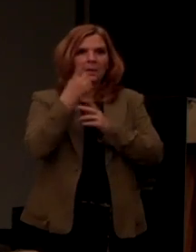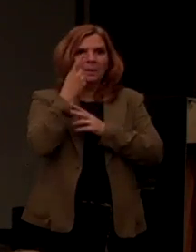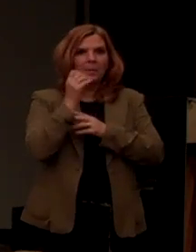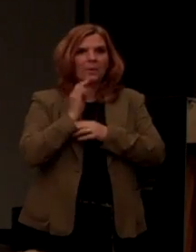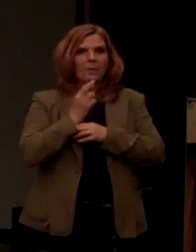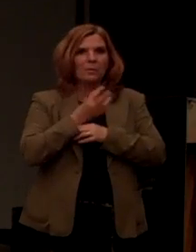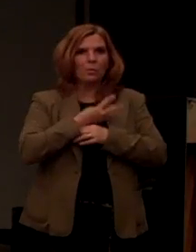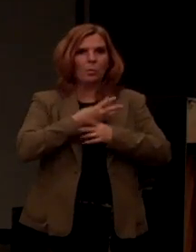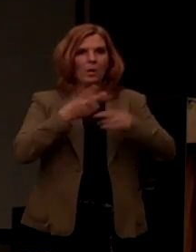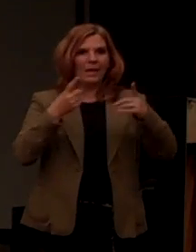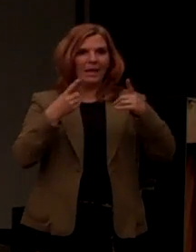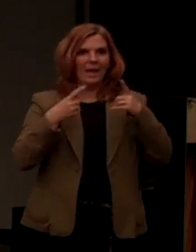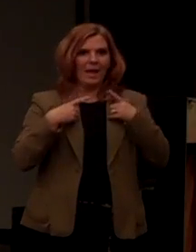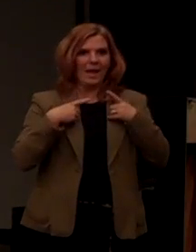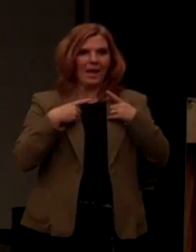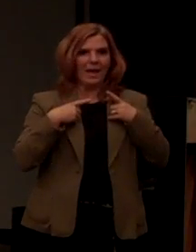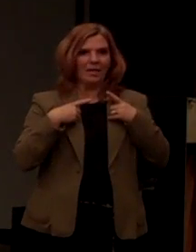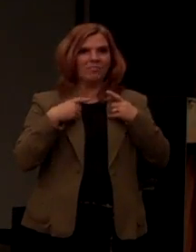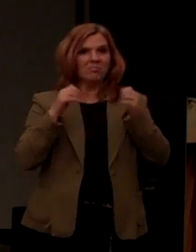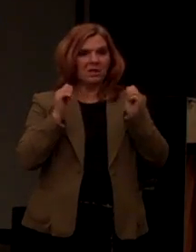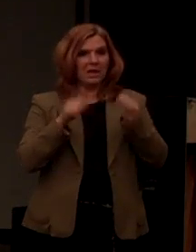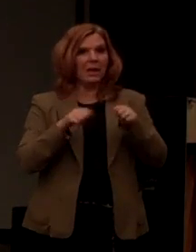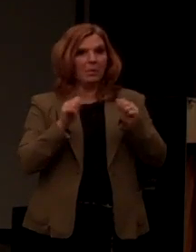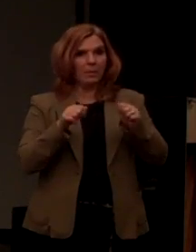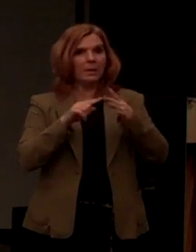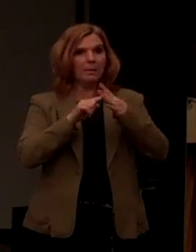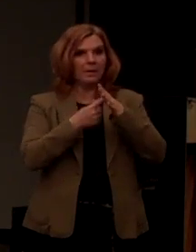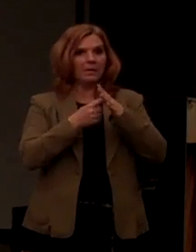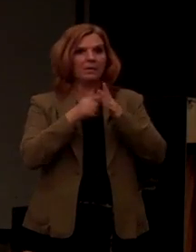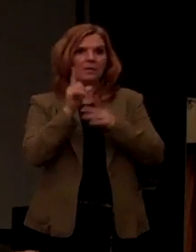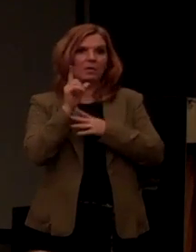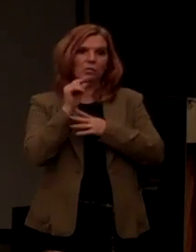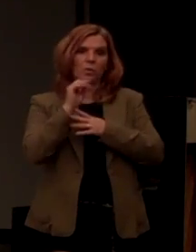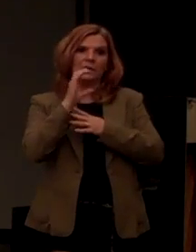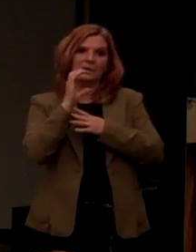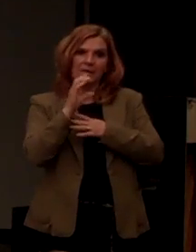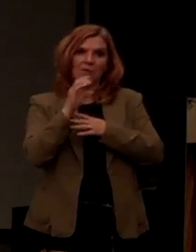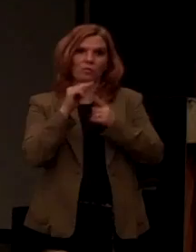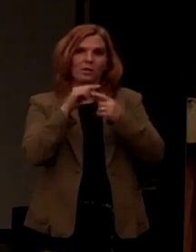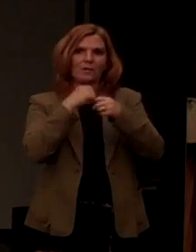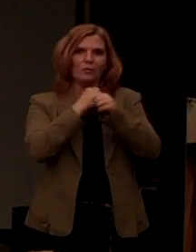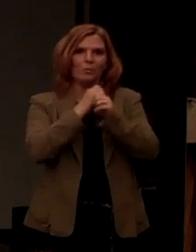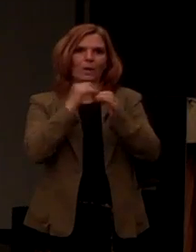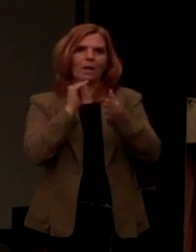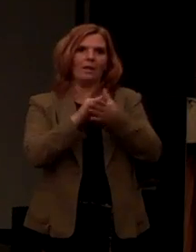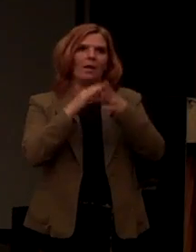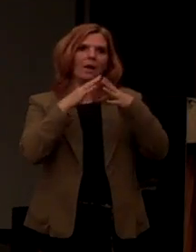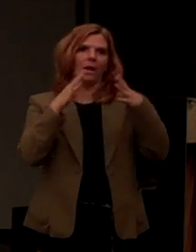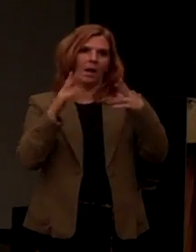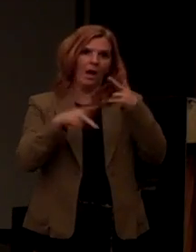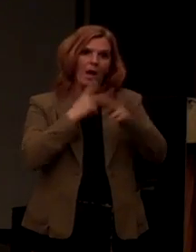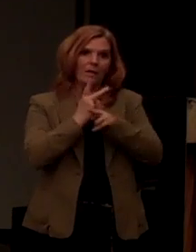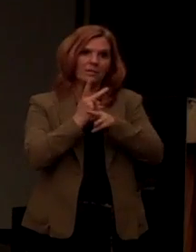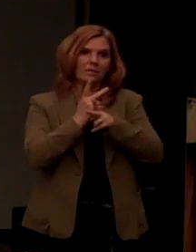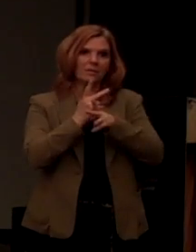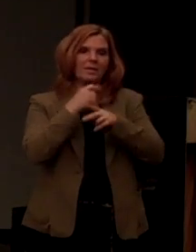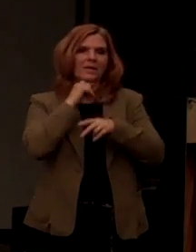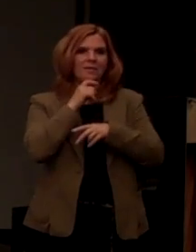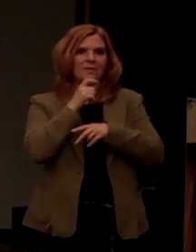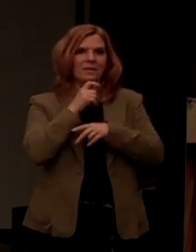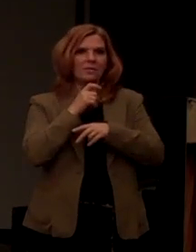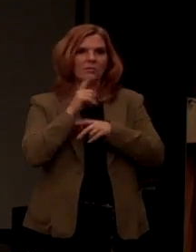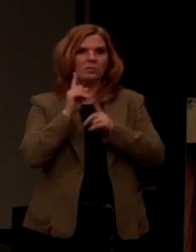Because we had the capability in the beginning of the 20th century for making that kind of steel product. So you